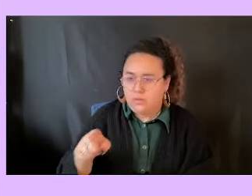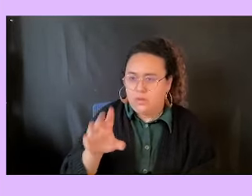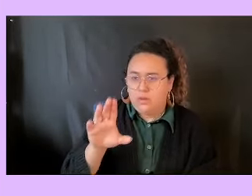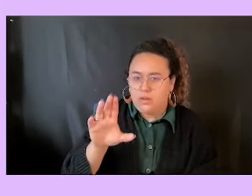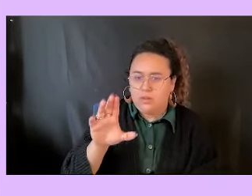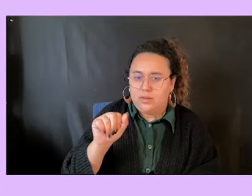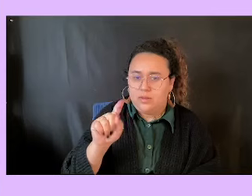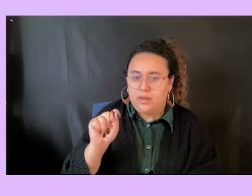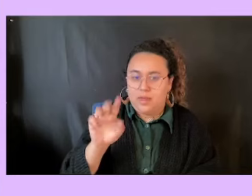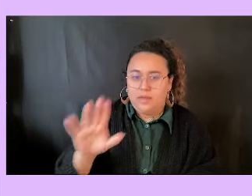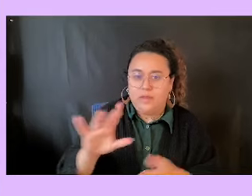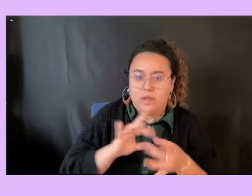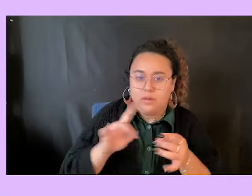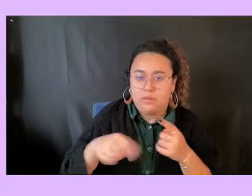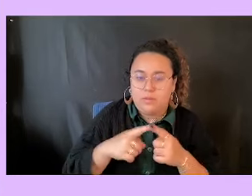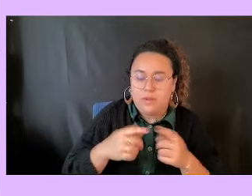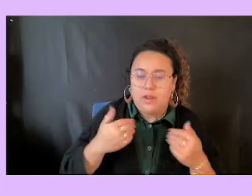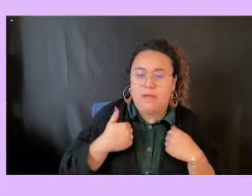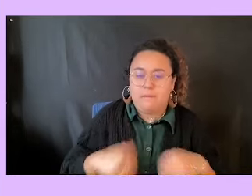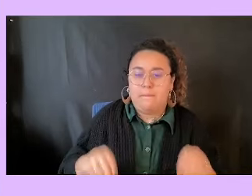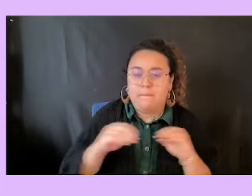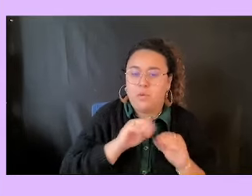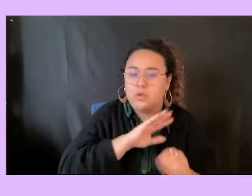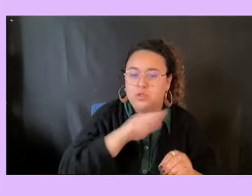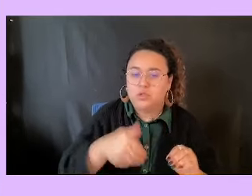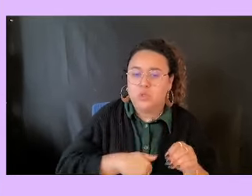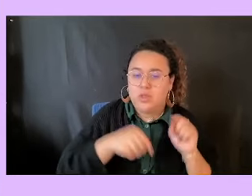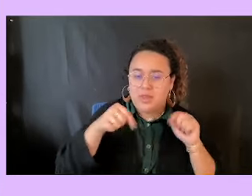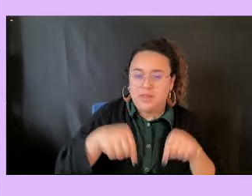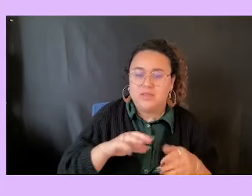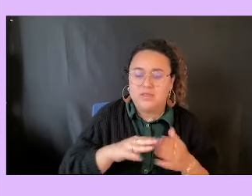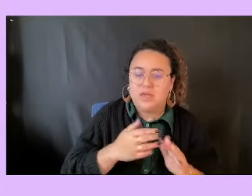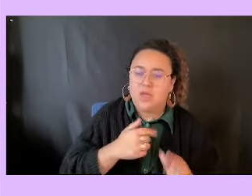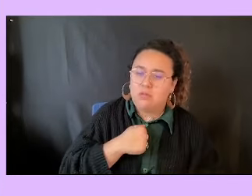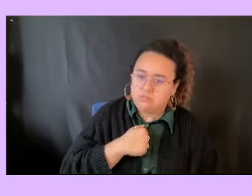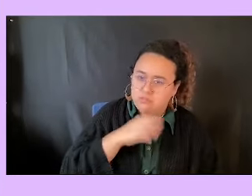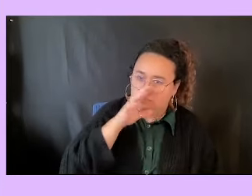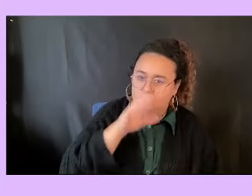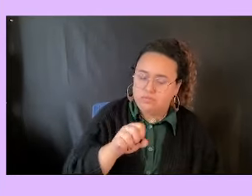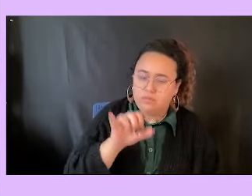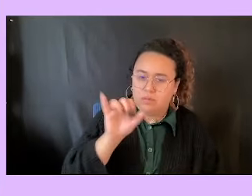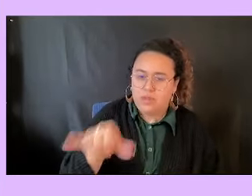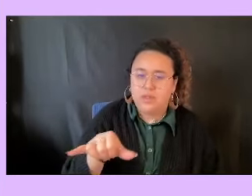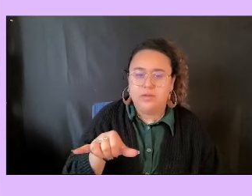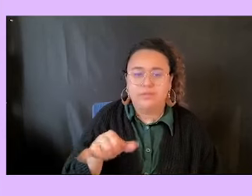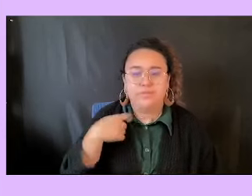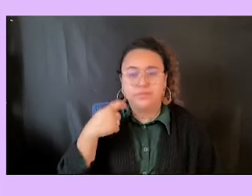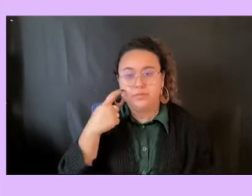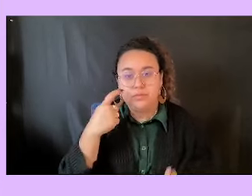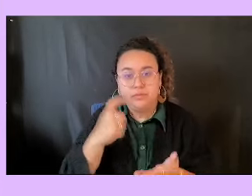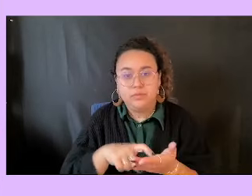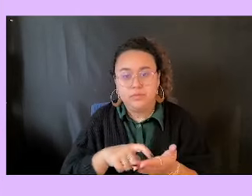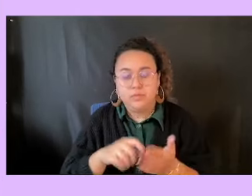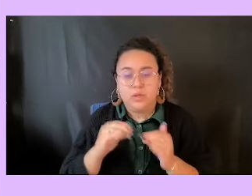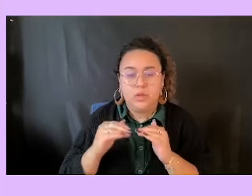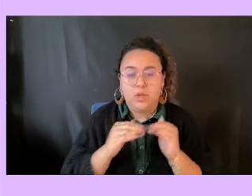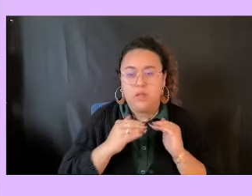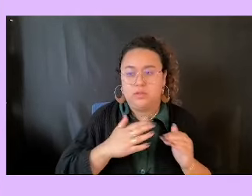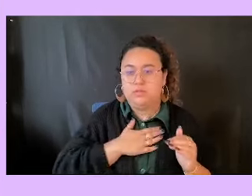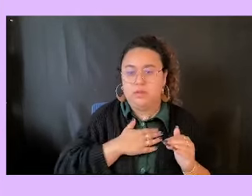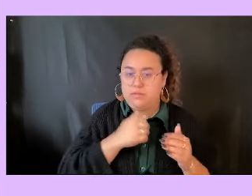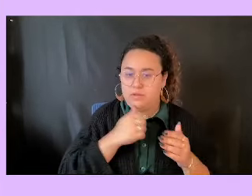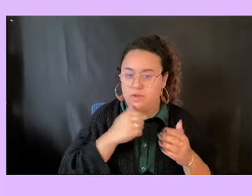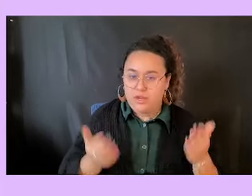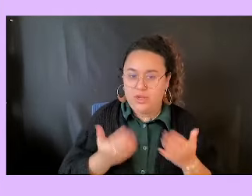to have more soul in the city. And I'm struck by just noticing the colleagues of mine who are not present in